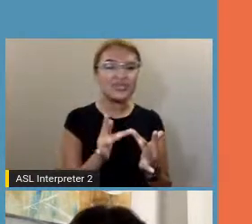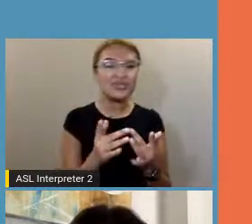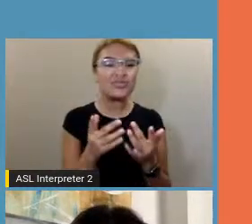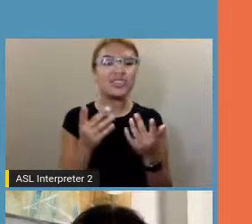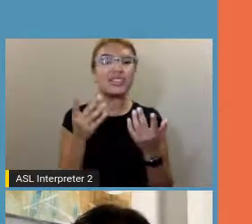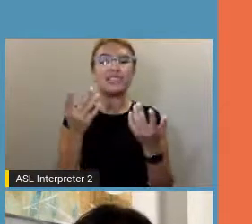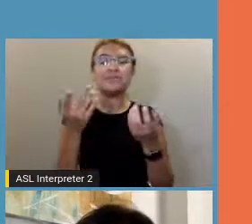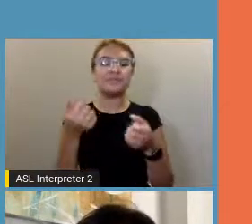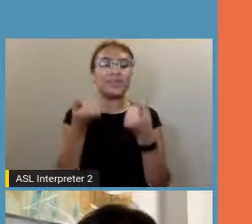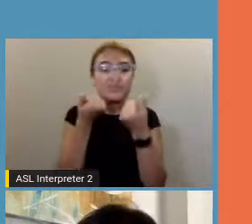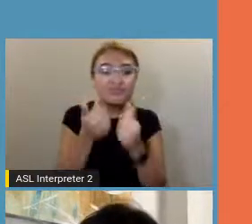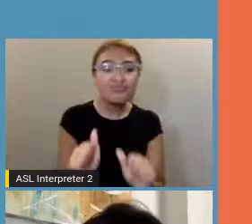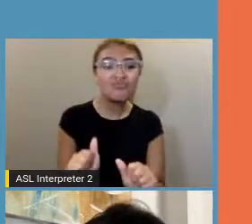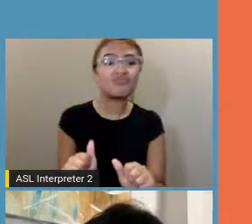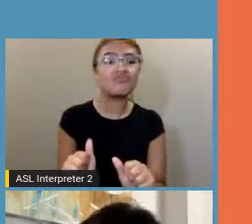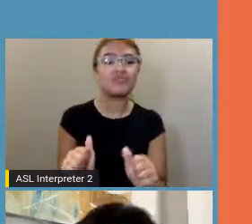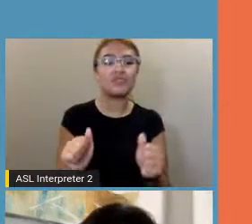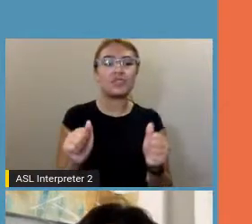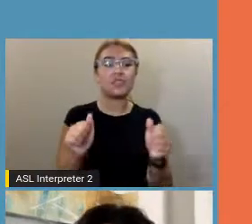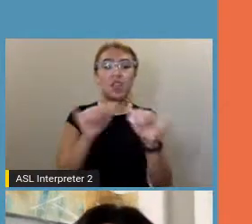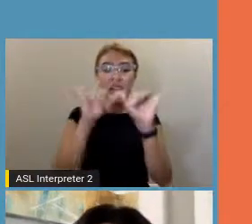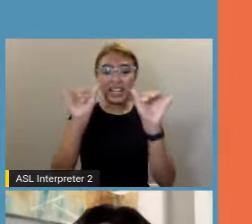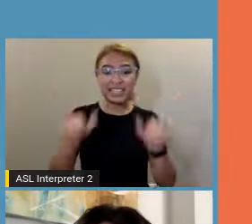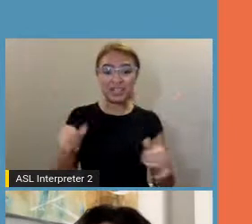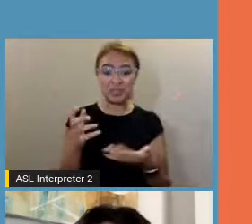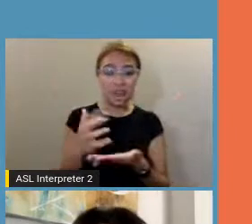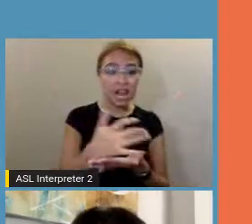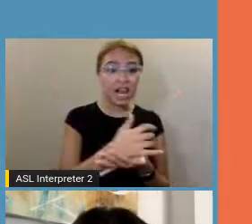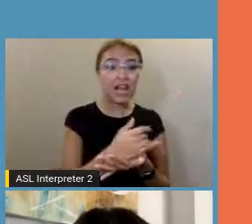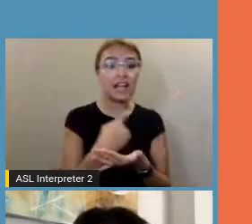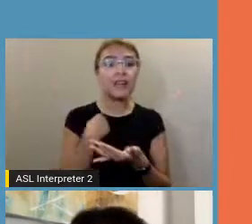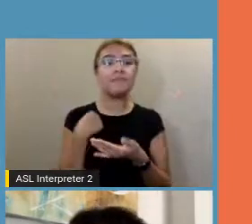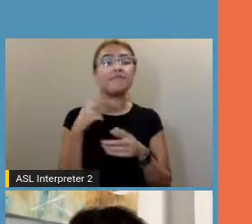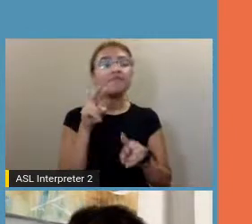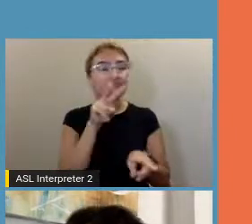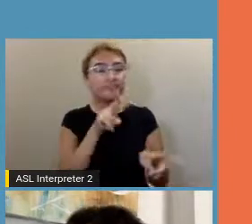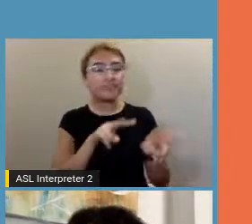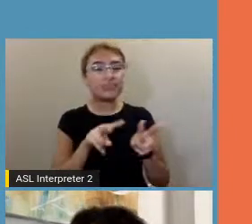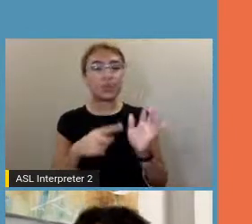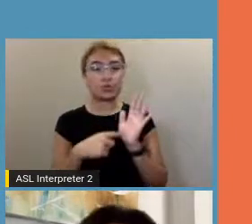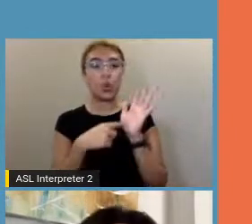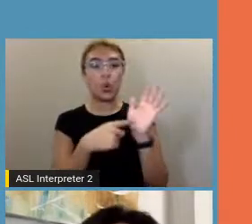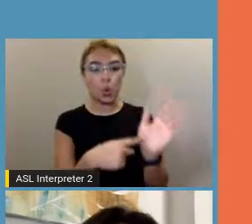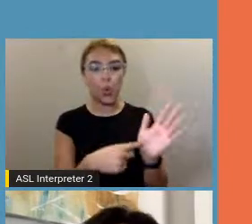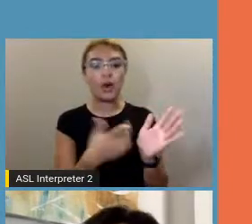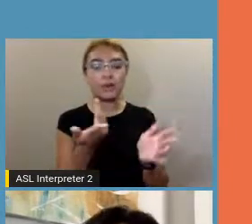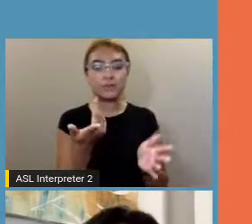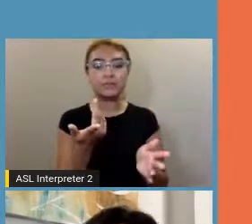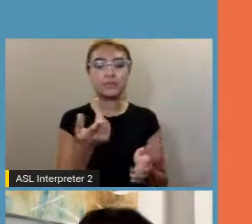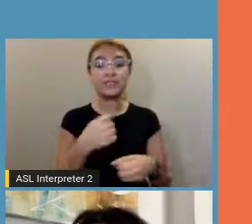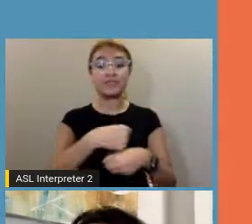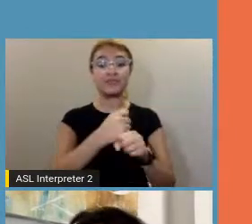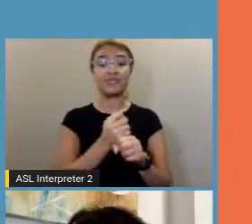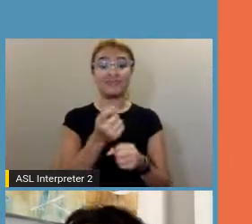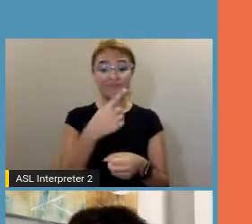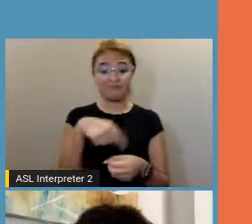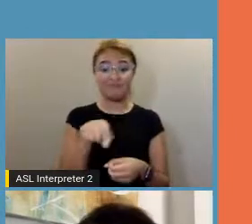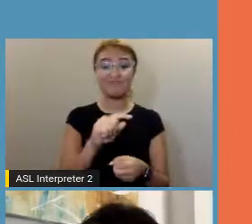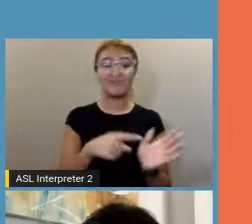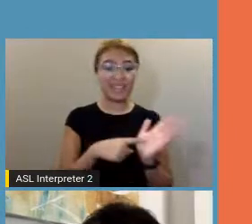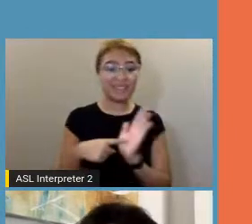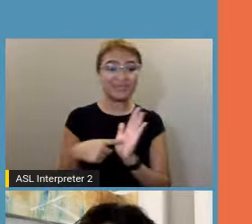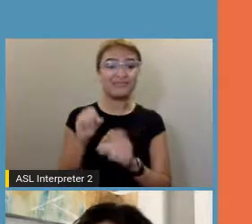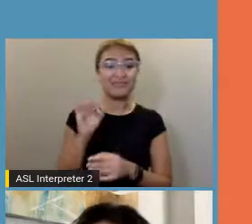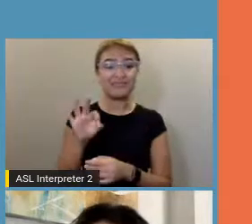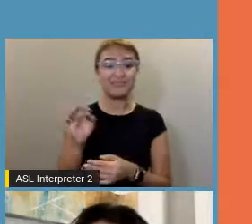digitalization efforts for their architectural collection, and they wanted a way to show it. And so therefore, they created this exhibition of